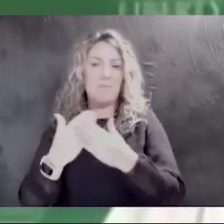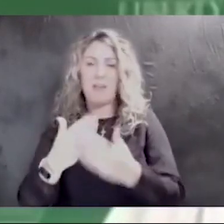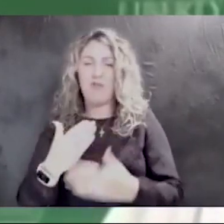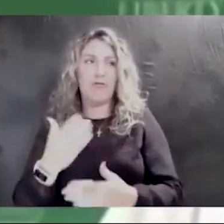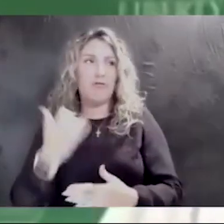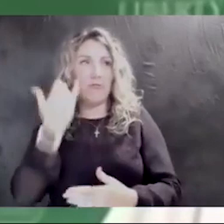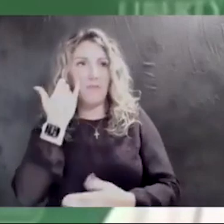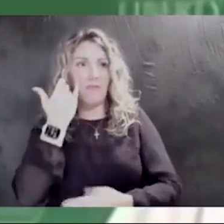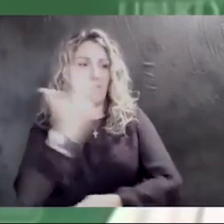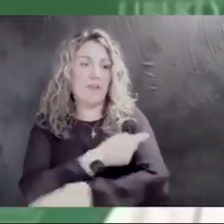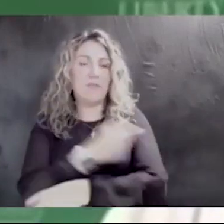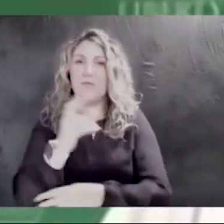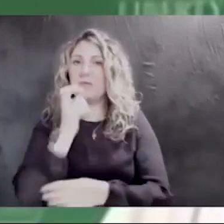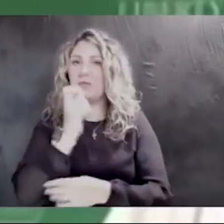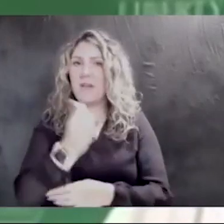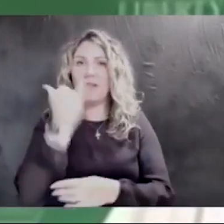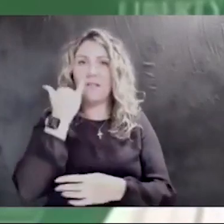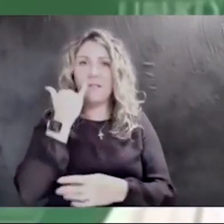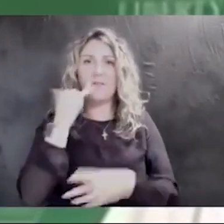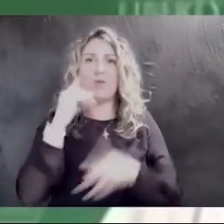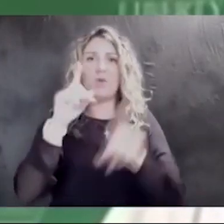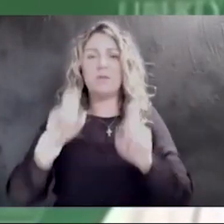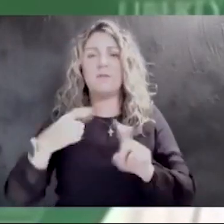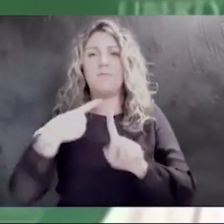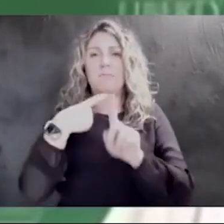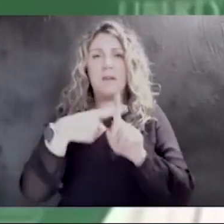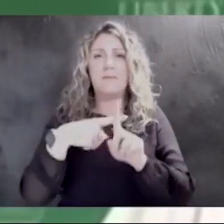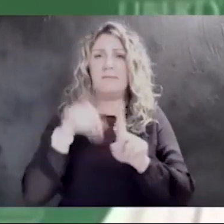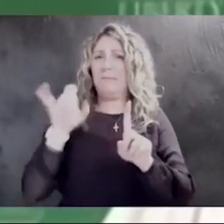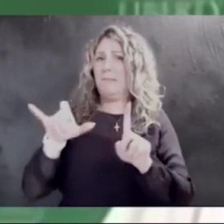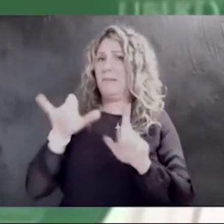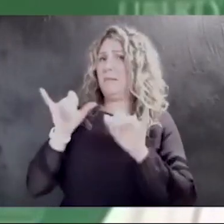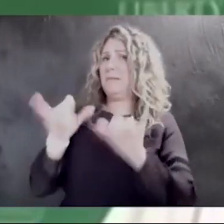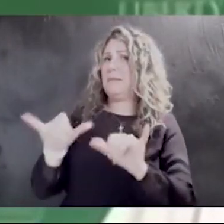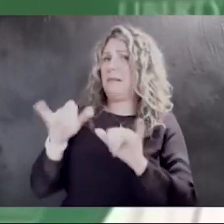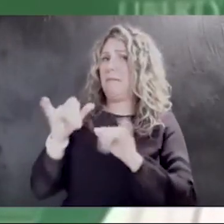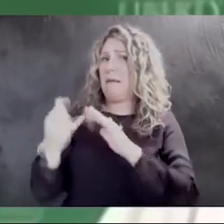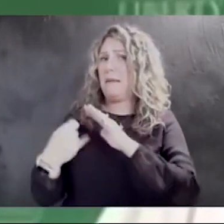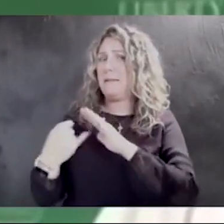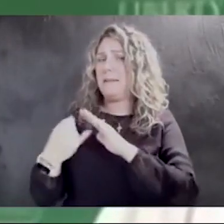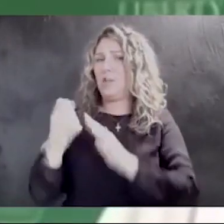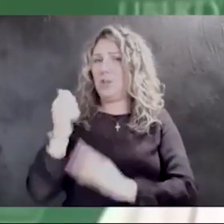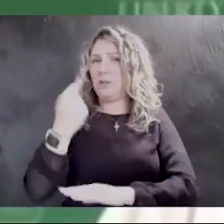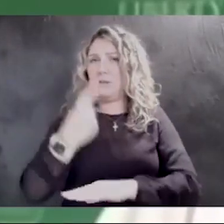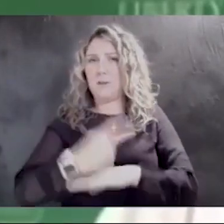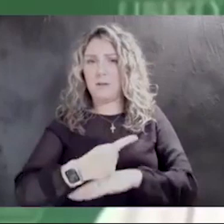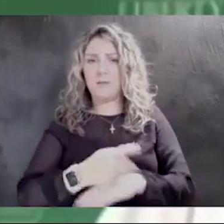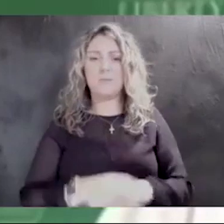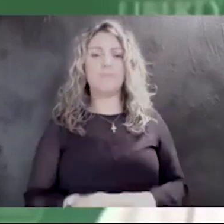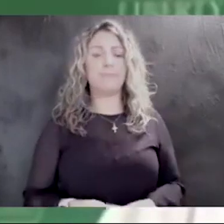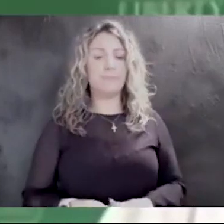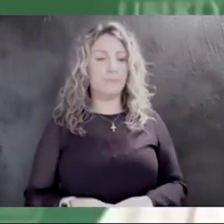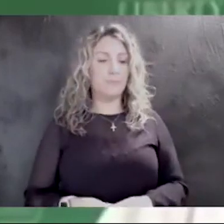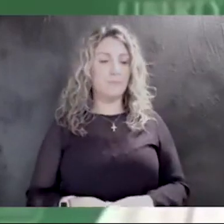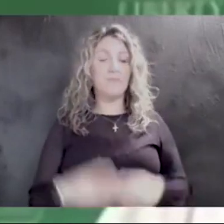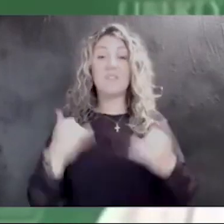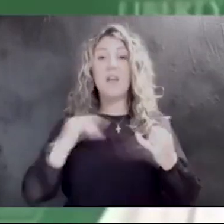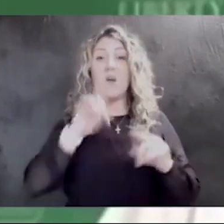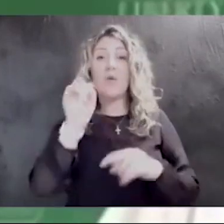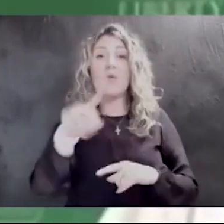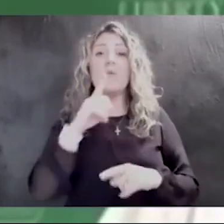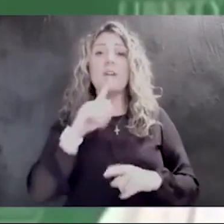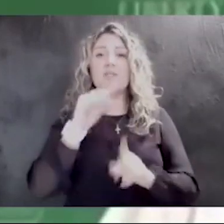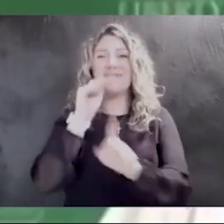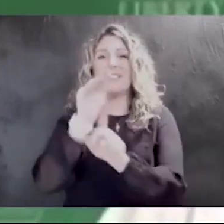not. If you test positive, you need to stay in the isolation for 10 days. Now, the question is about just